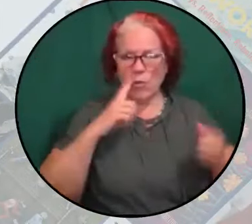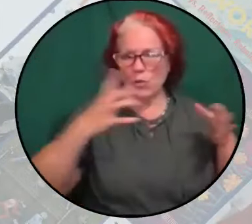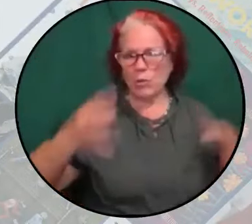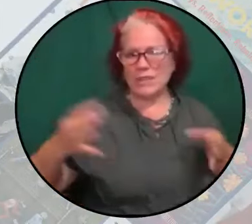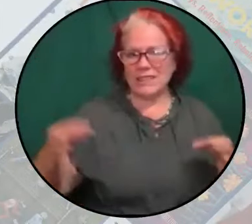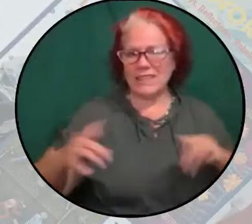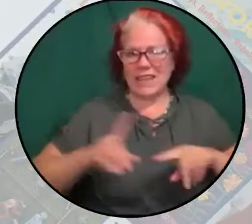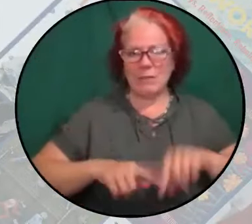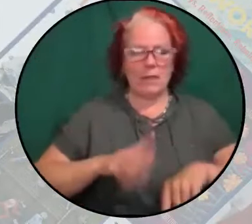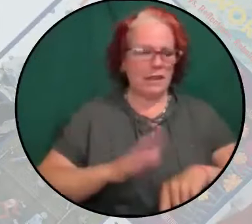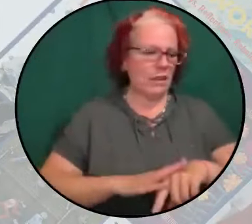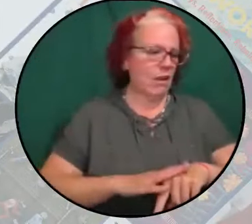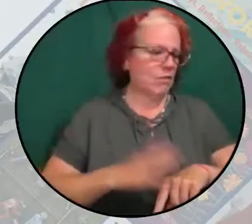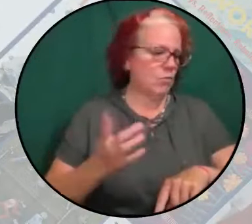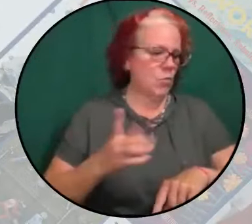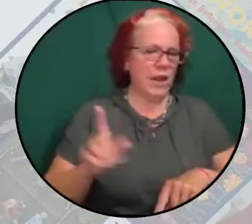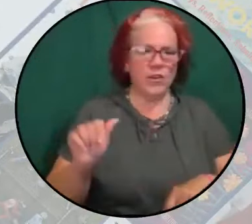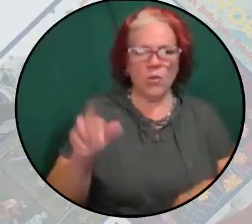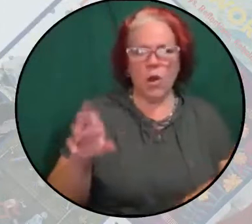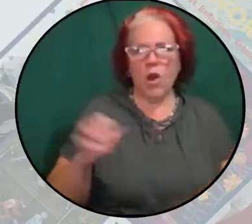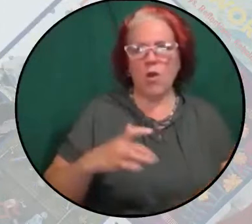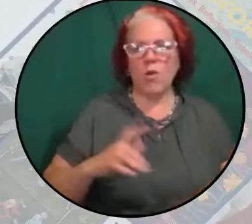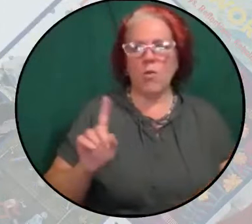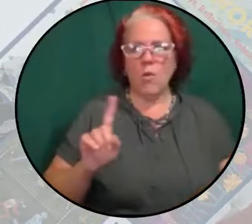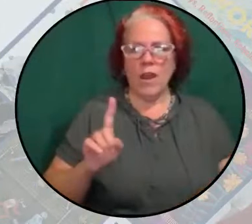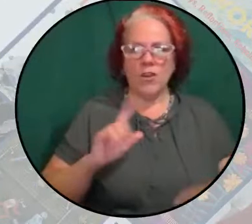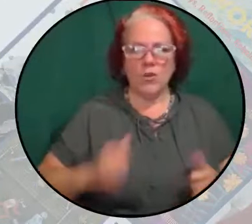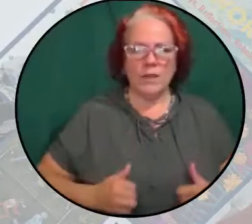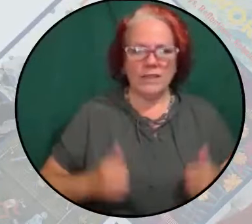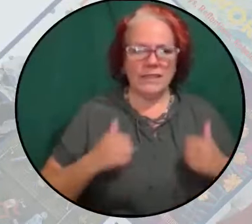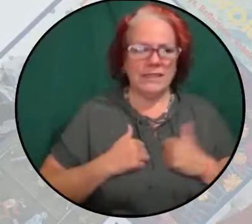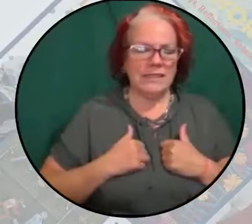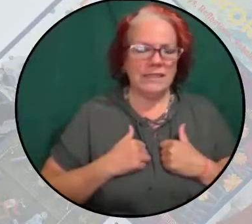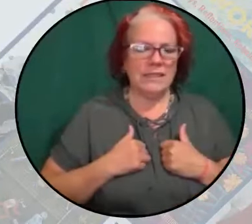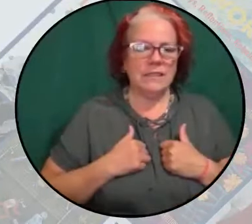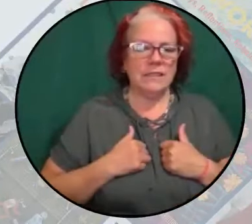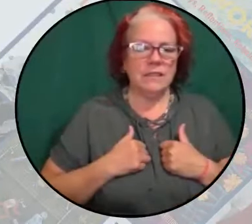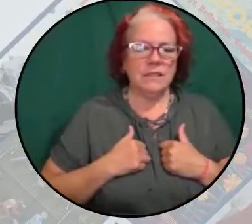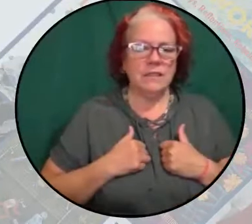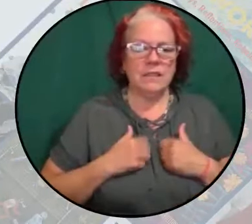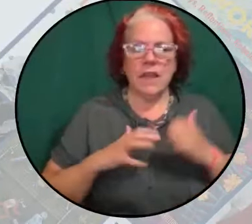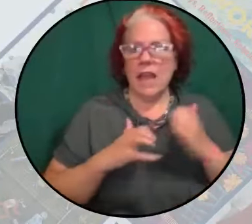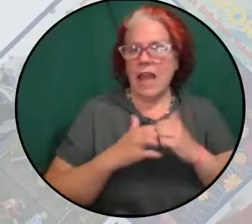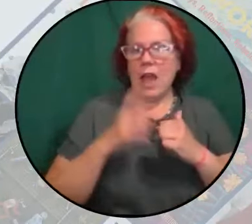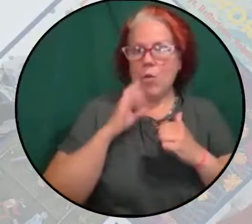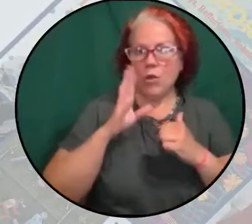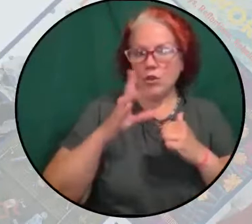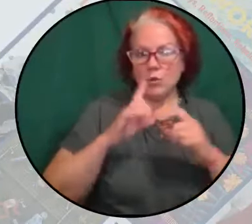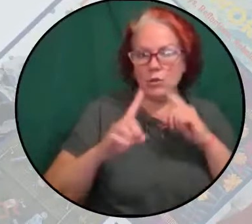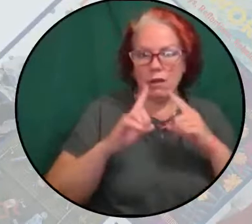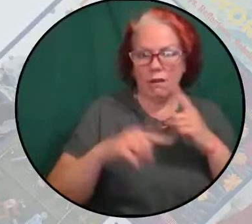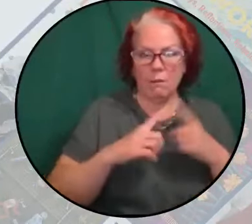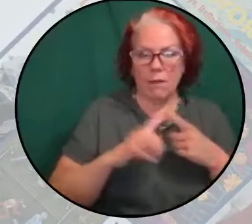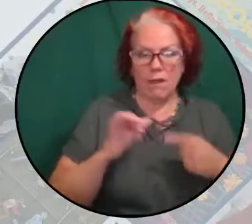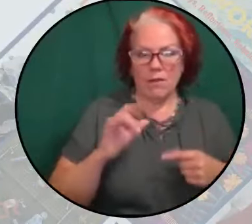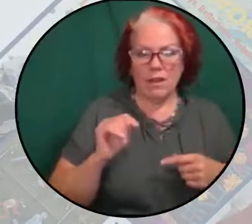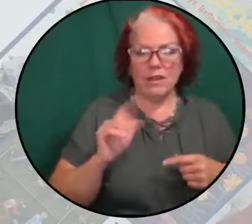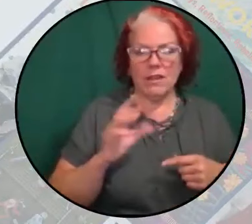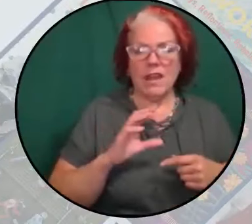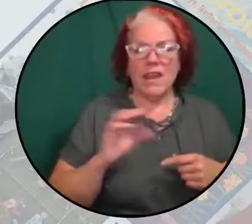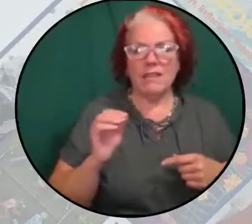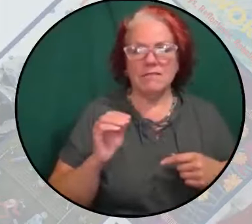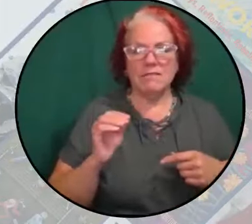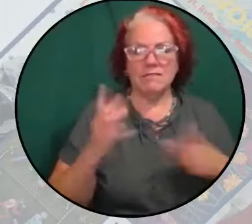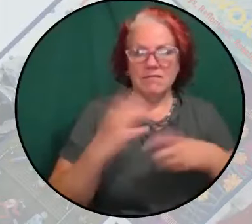on what where you are you know where you're where you exist um how are you going to be talking about it and